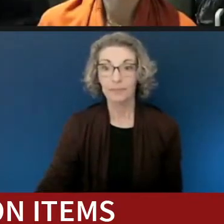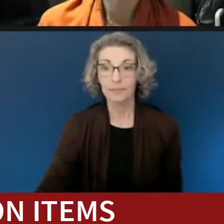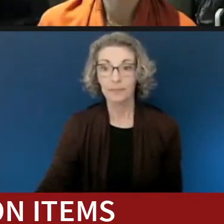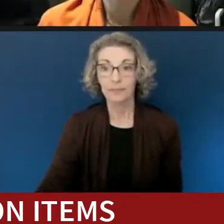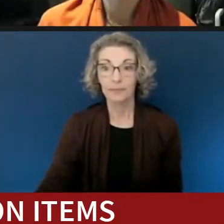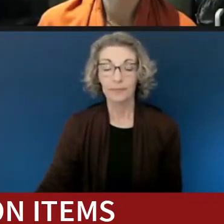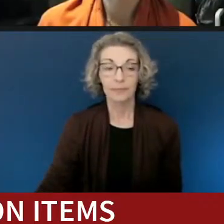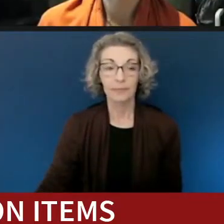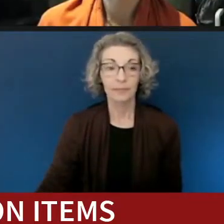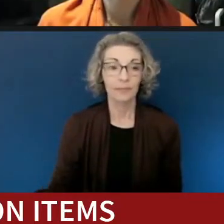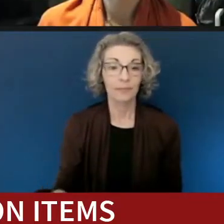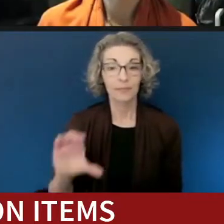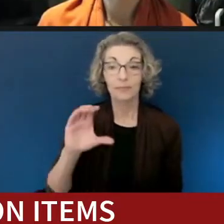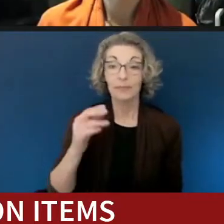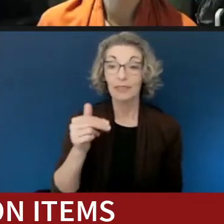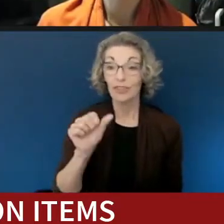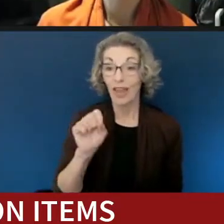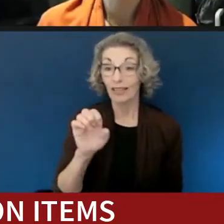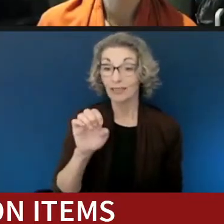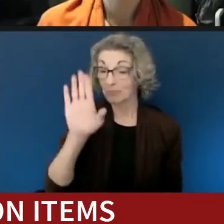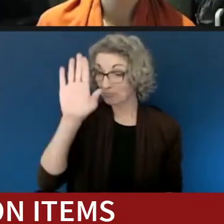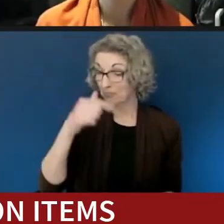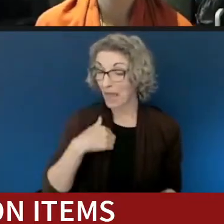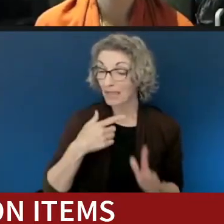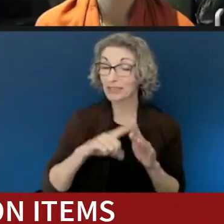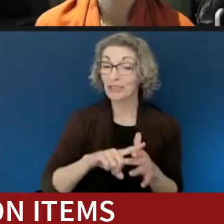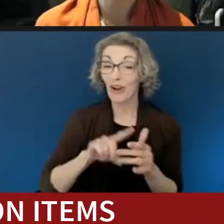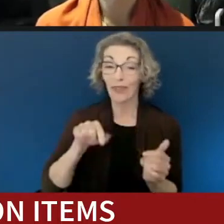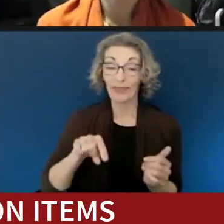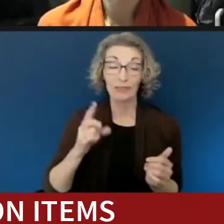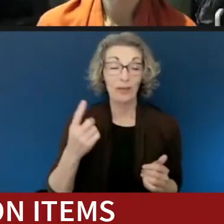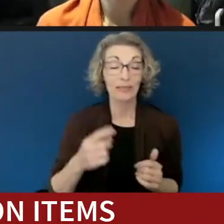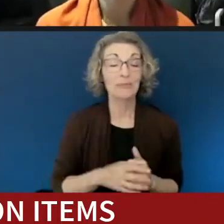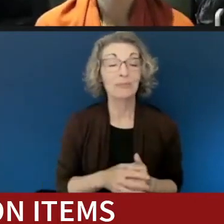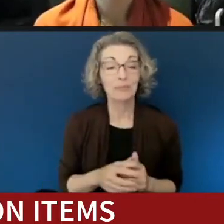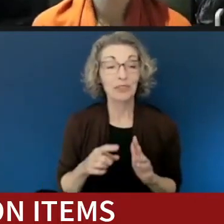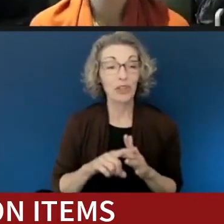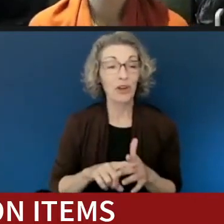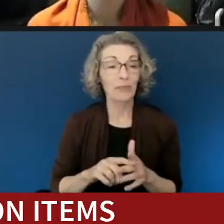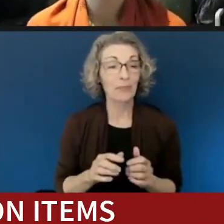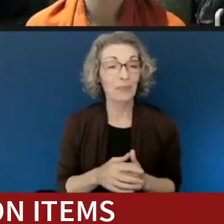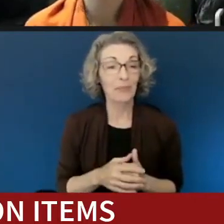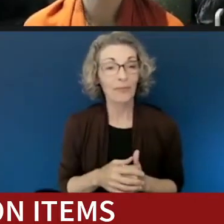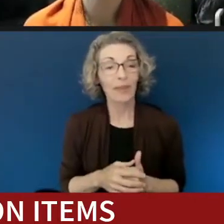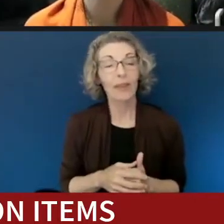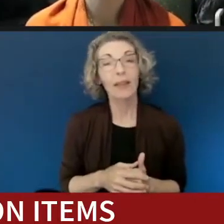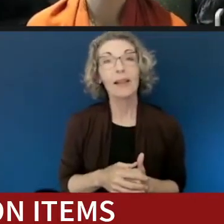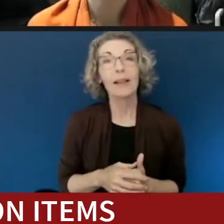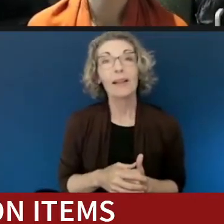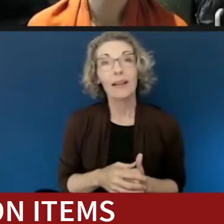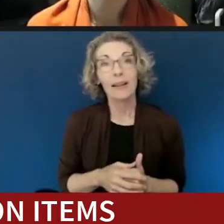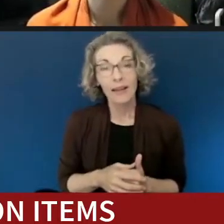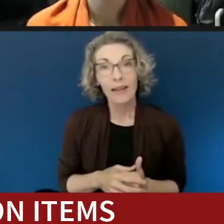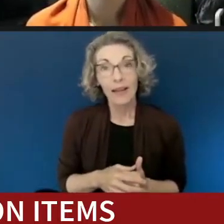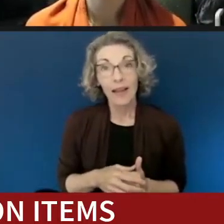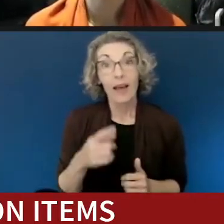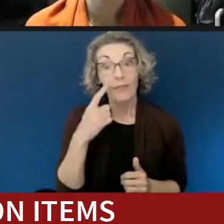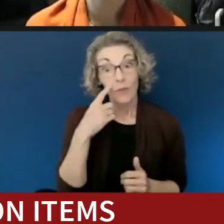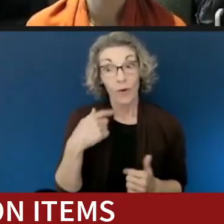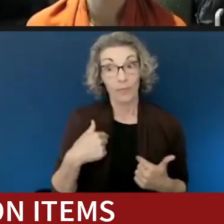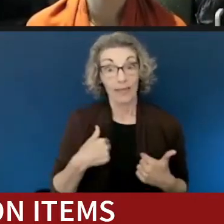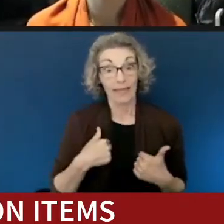I can kick us off for this one. I think giving yourself the takeaways that I would have from here